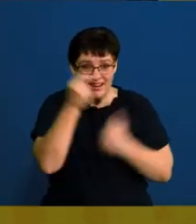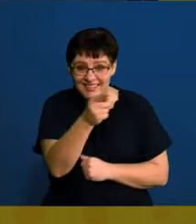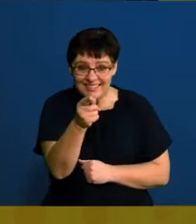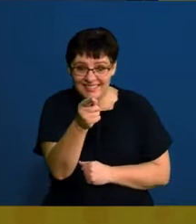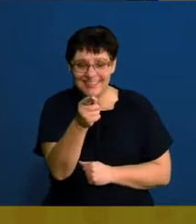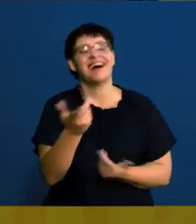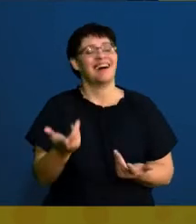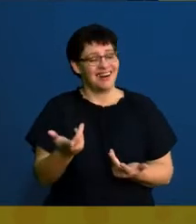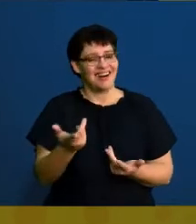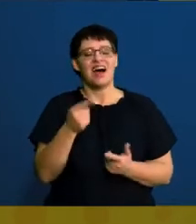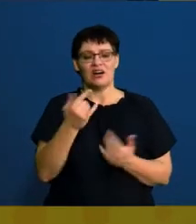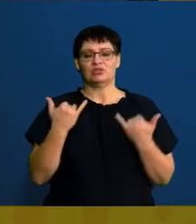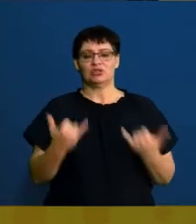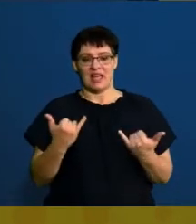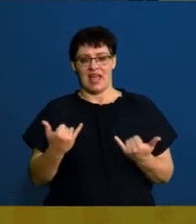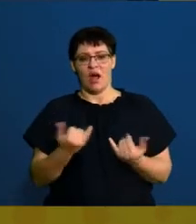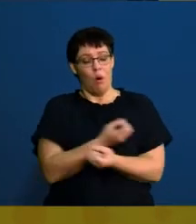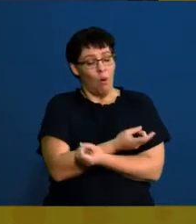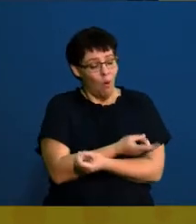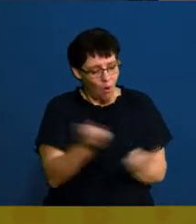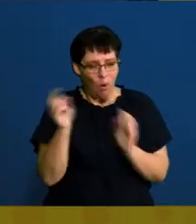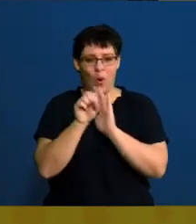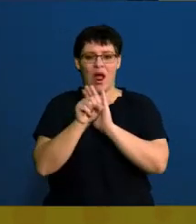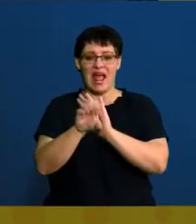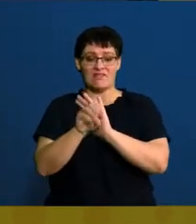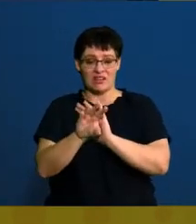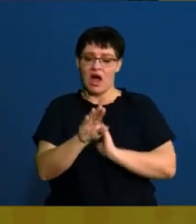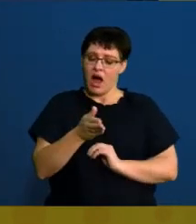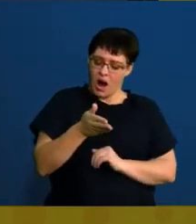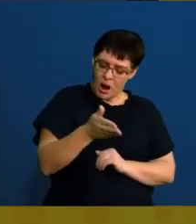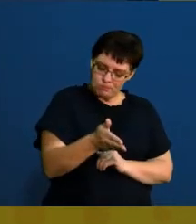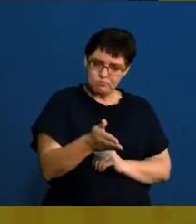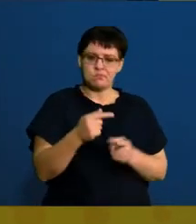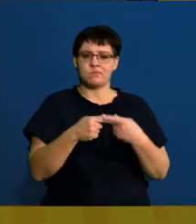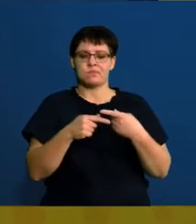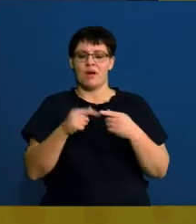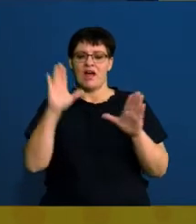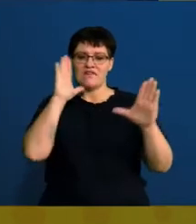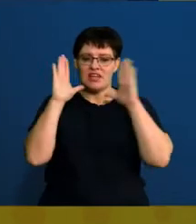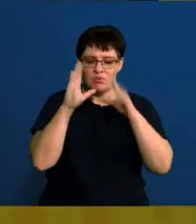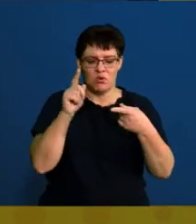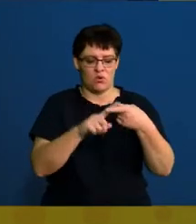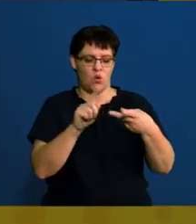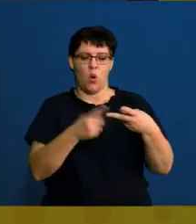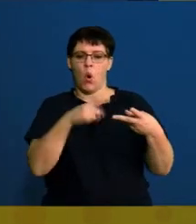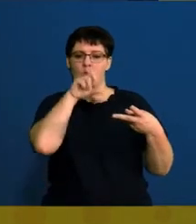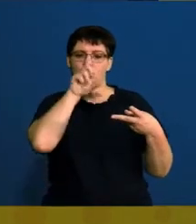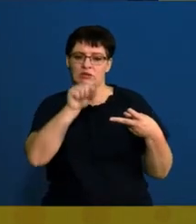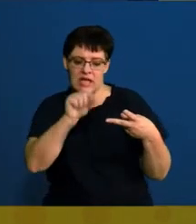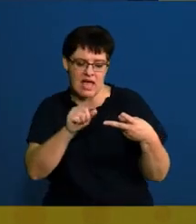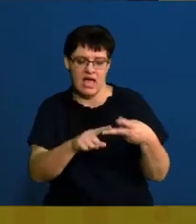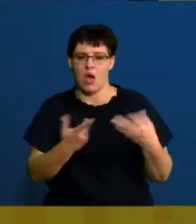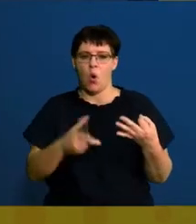Basically, these days, all adverts include either a Facebook handle or a Twitter handle or